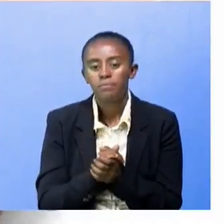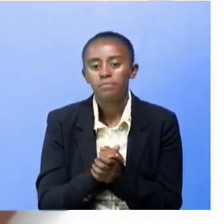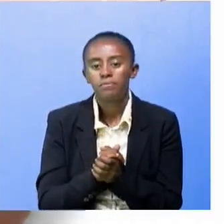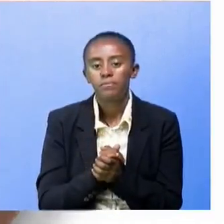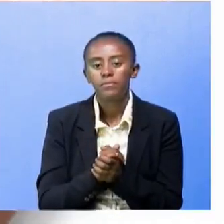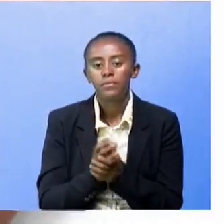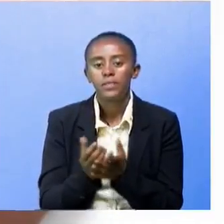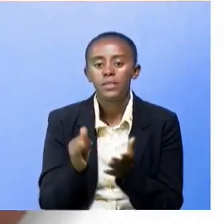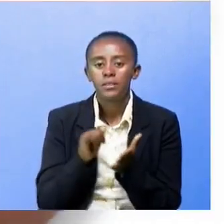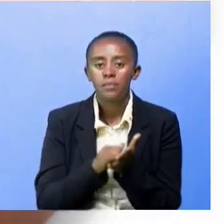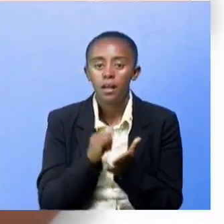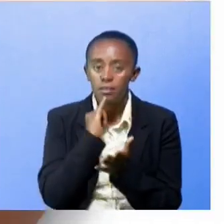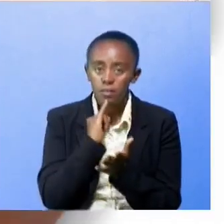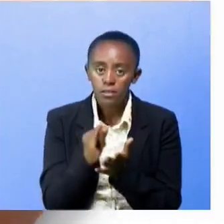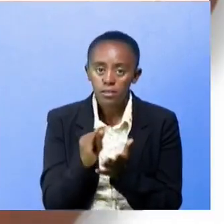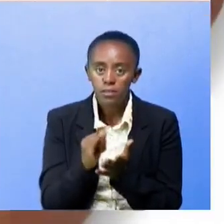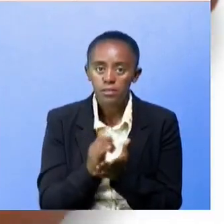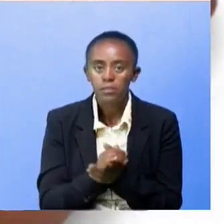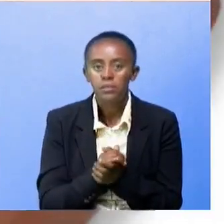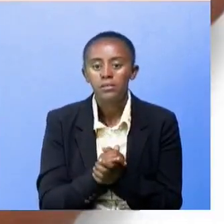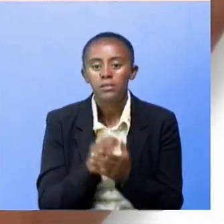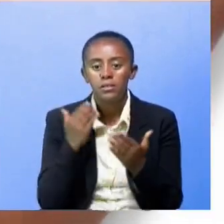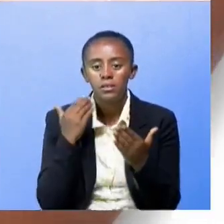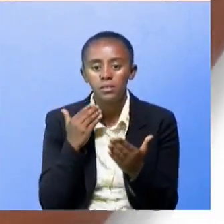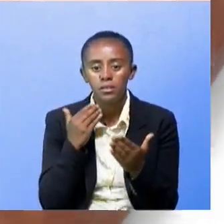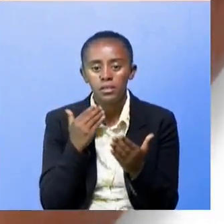that is near